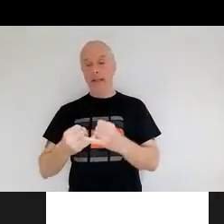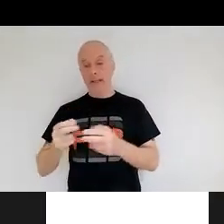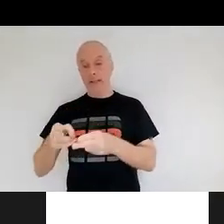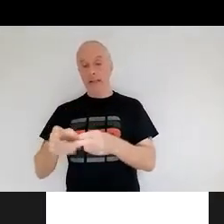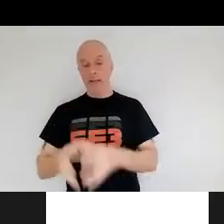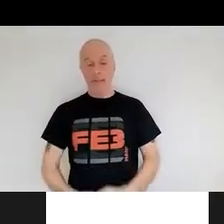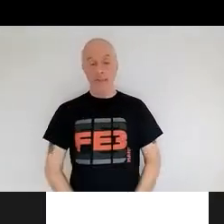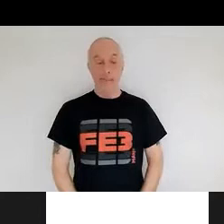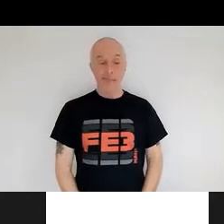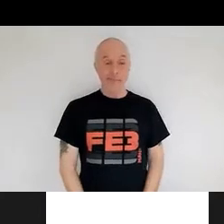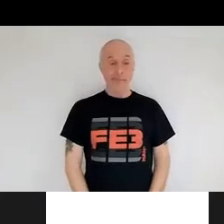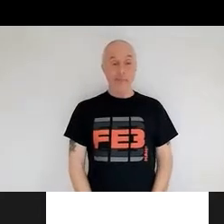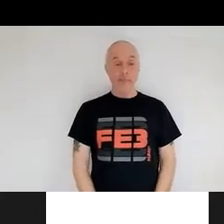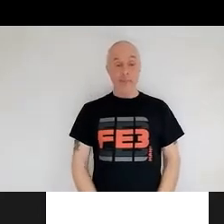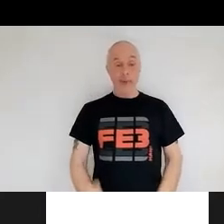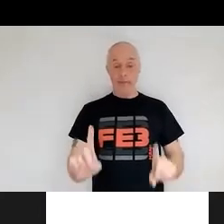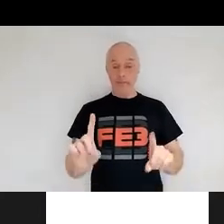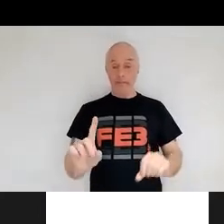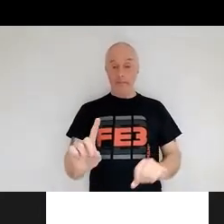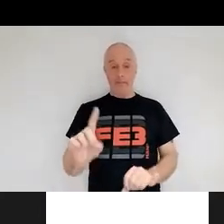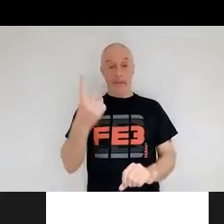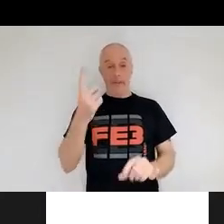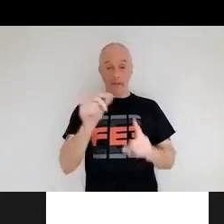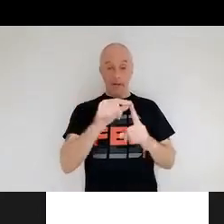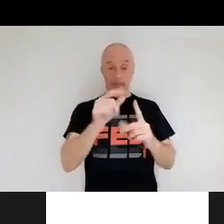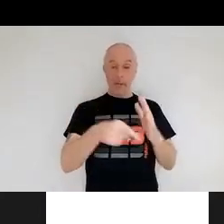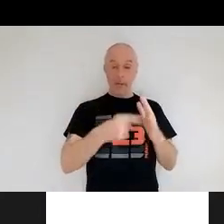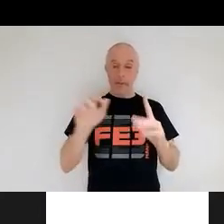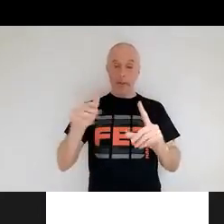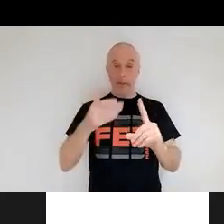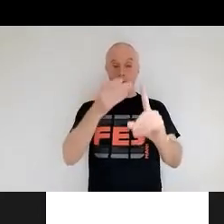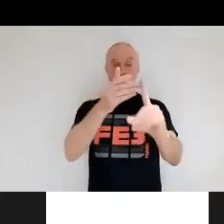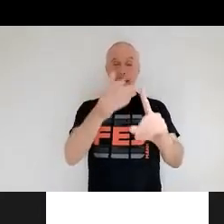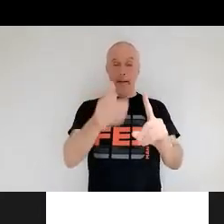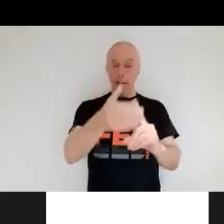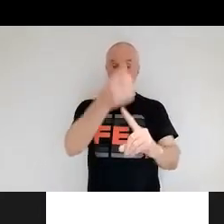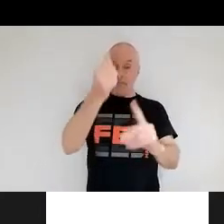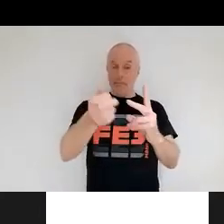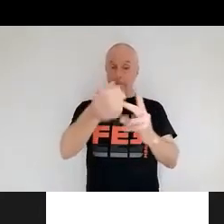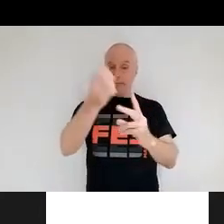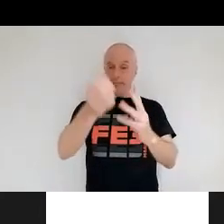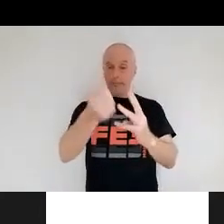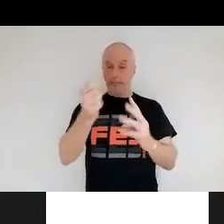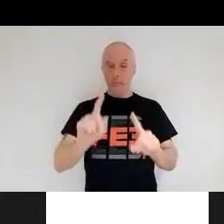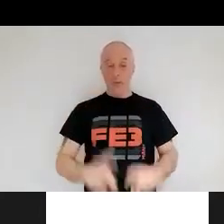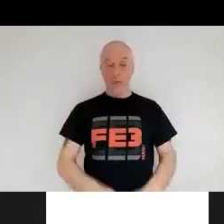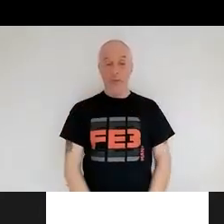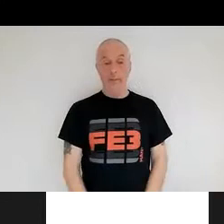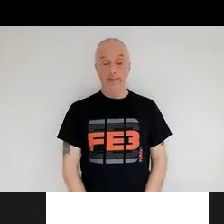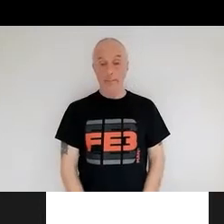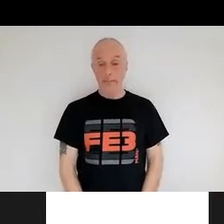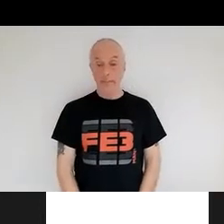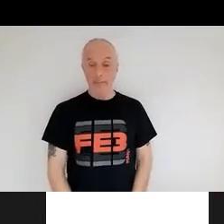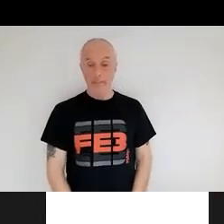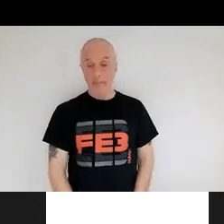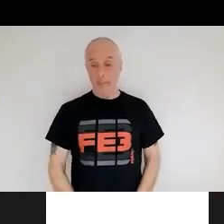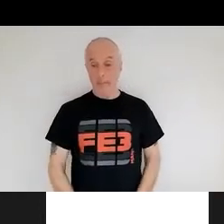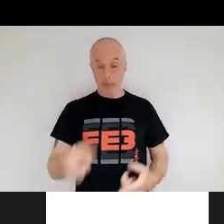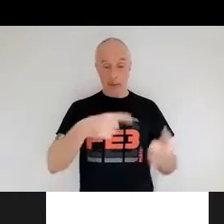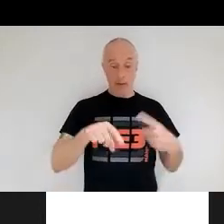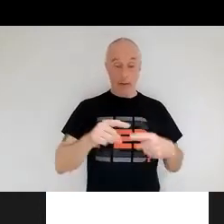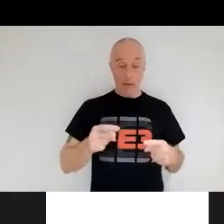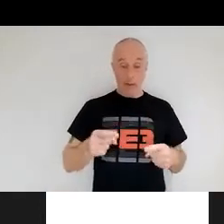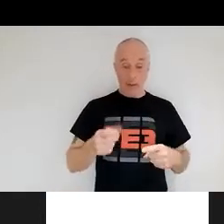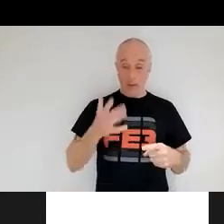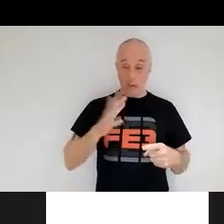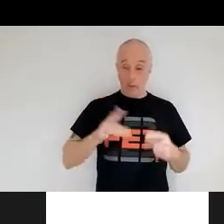all, what is the project there to try to achieve? What we're trying to achieve is to demonstrate that